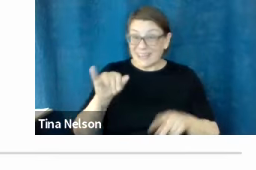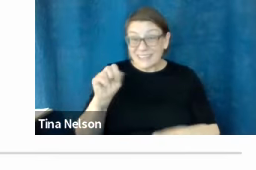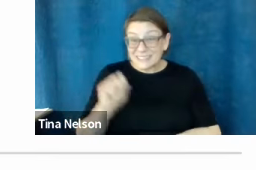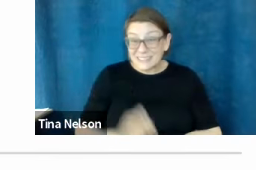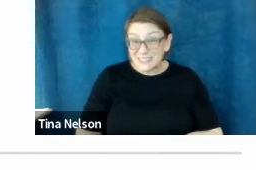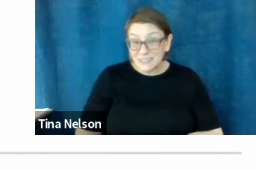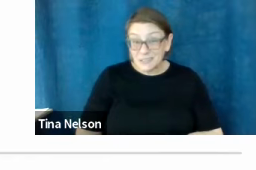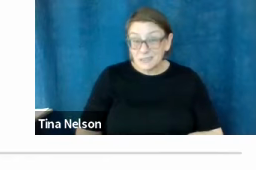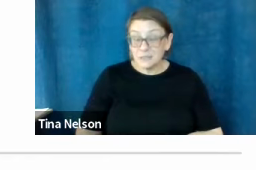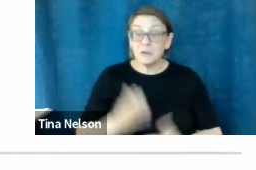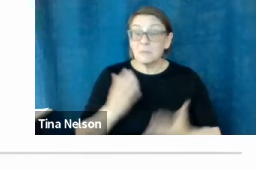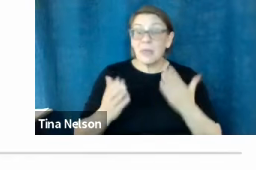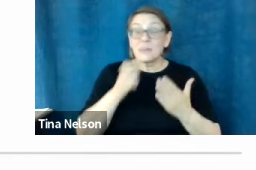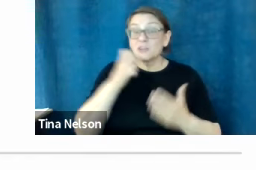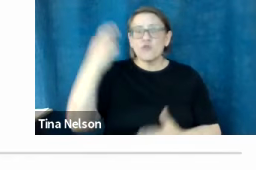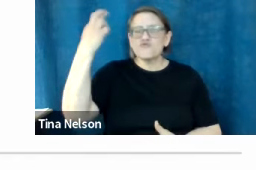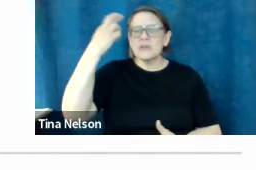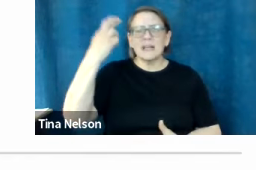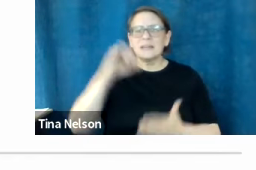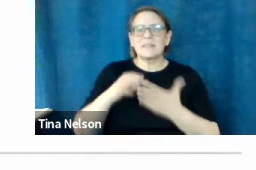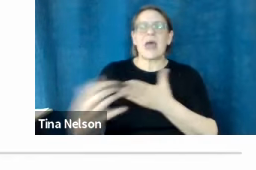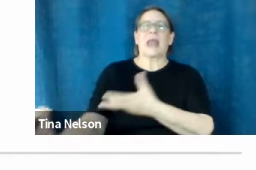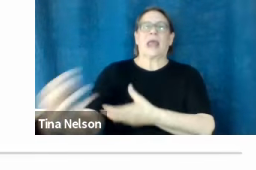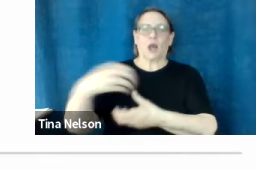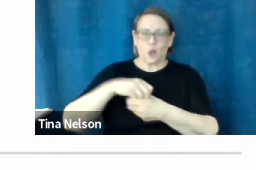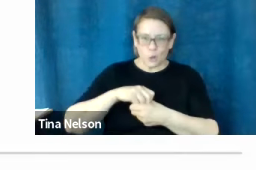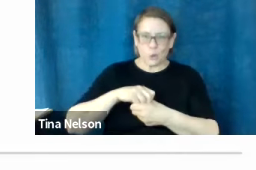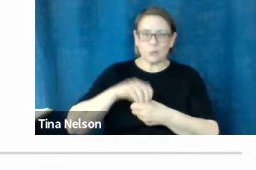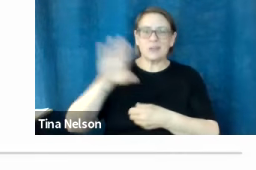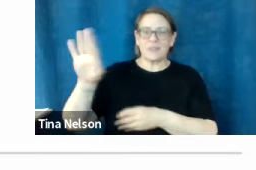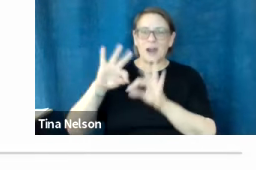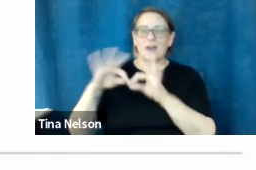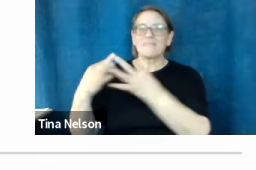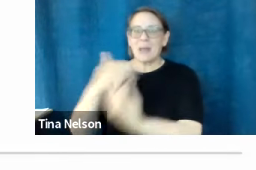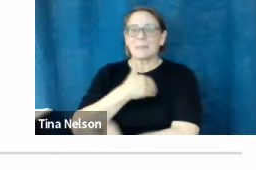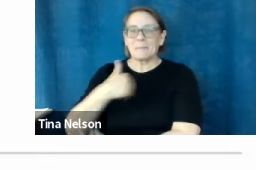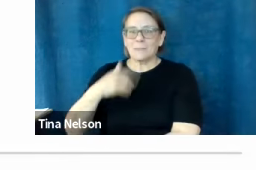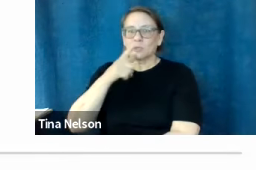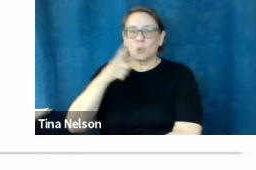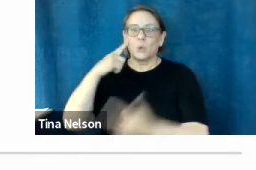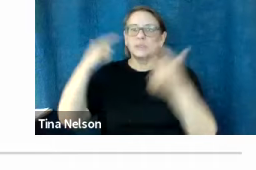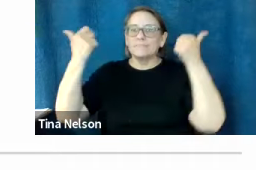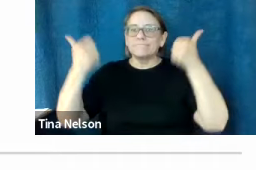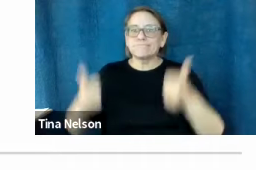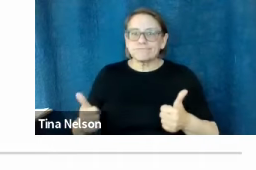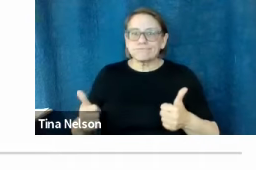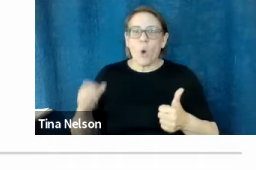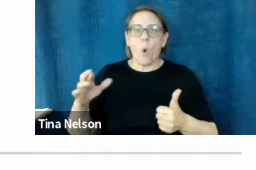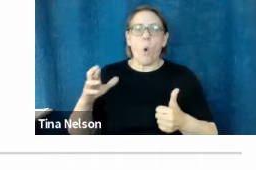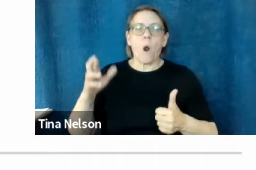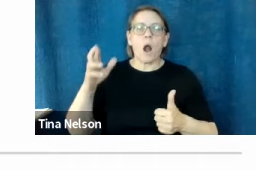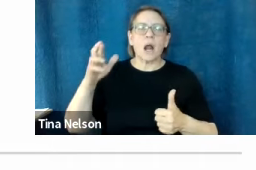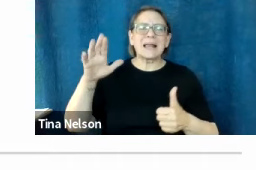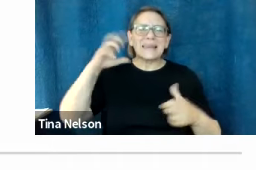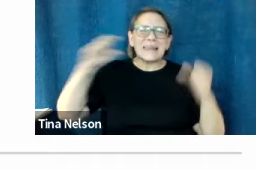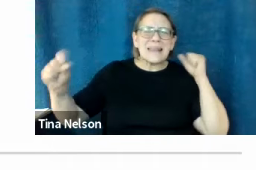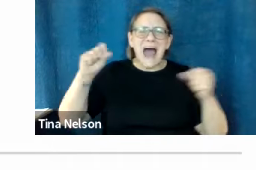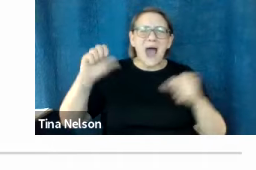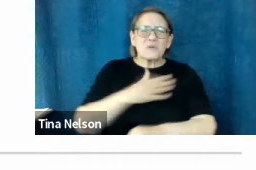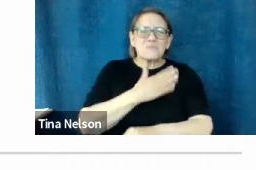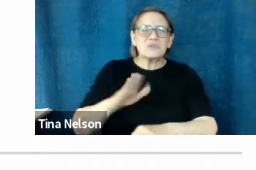Do you think maybe they don't realize that might also include family members with hearing damage from music or late deaf?